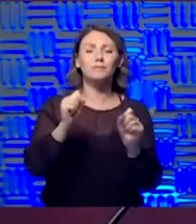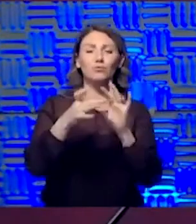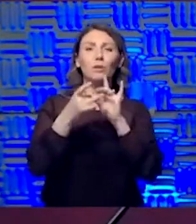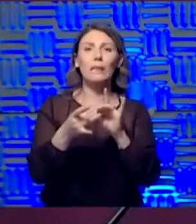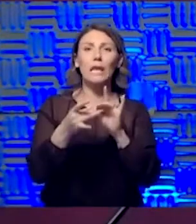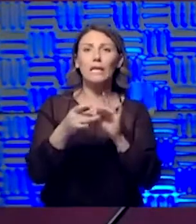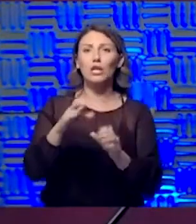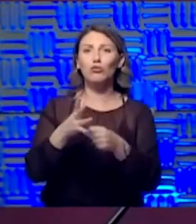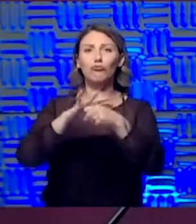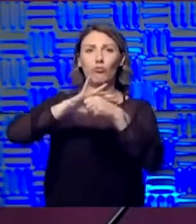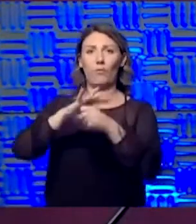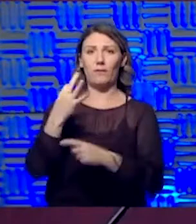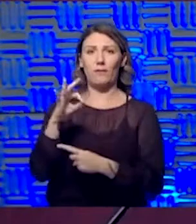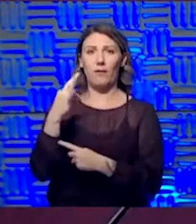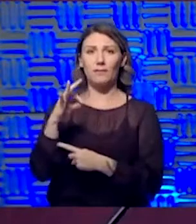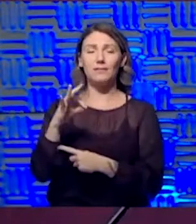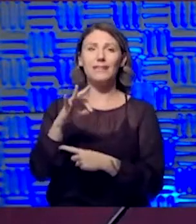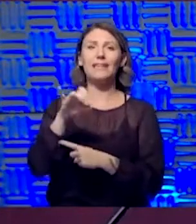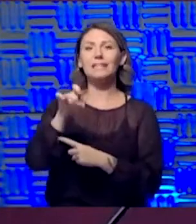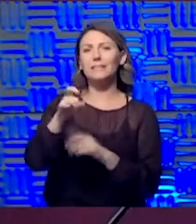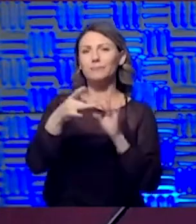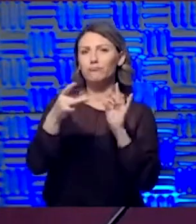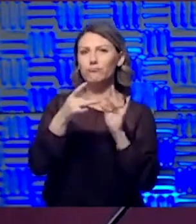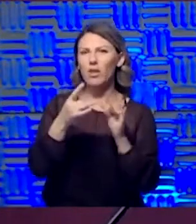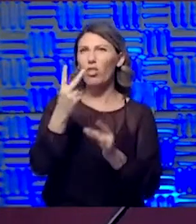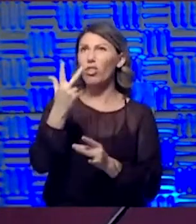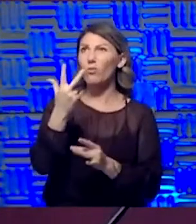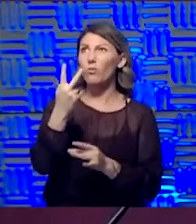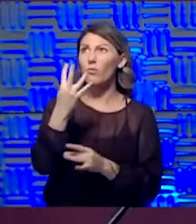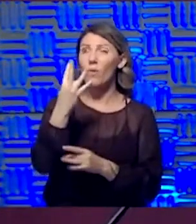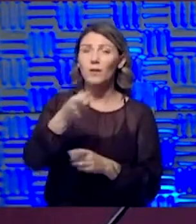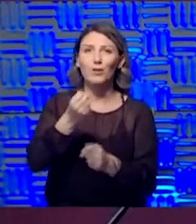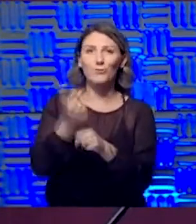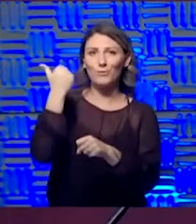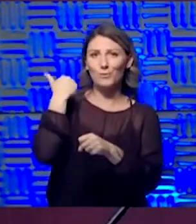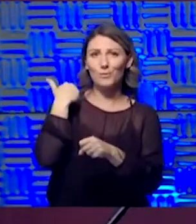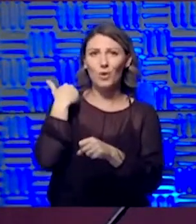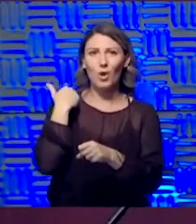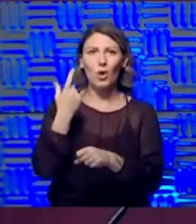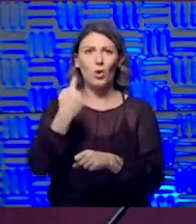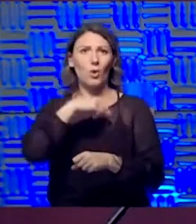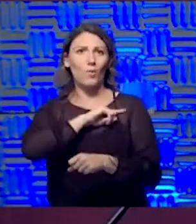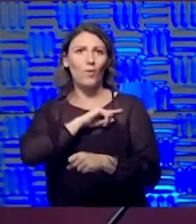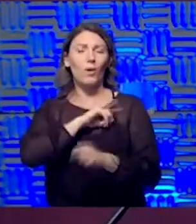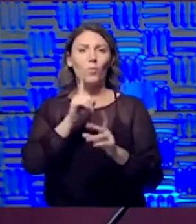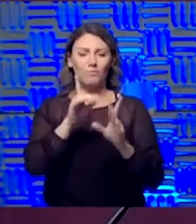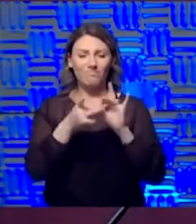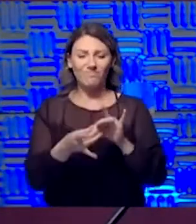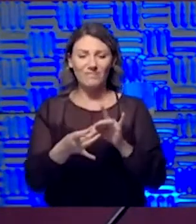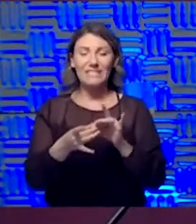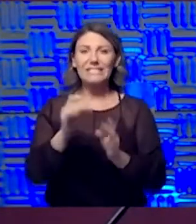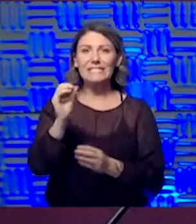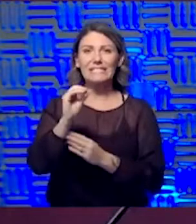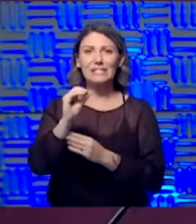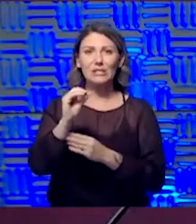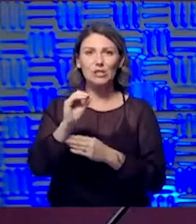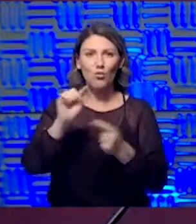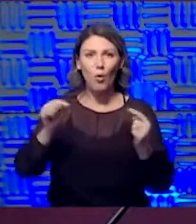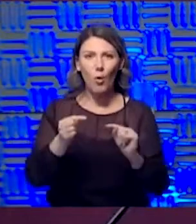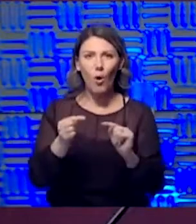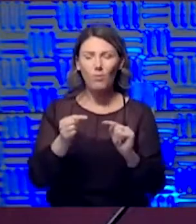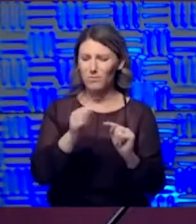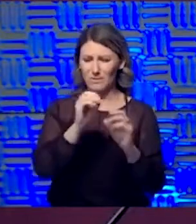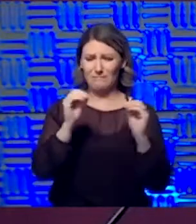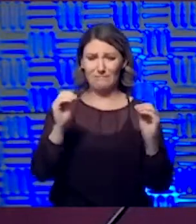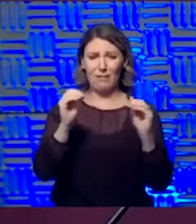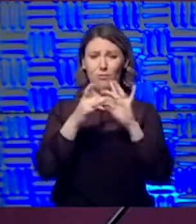I have to tell you, about 3 or 4 years ago, we got into our initiative around zero harm. That had really nothing to do with COVID-19. That